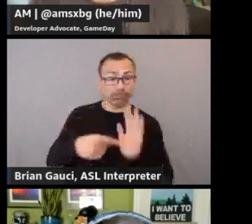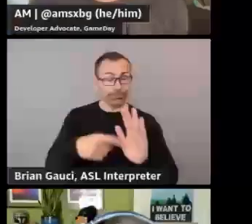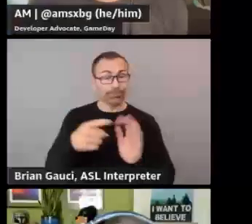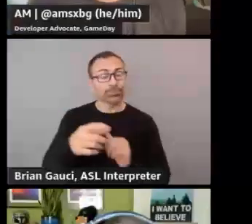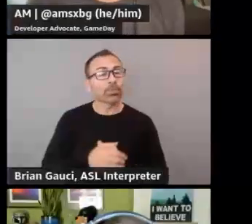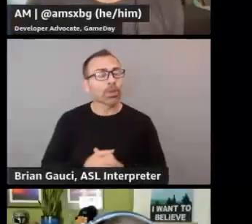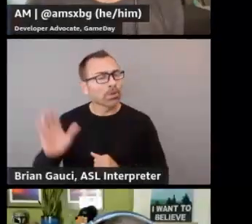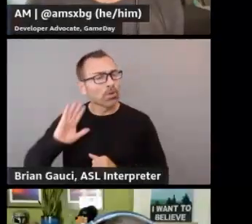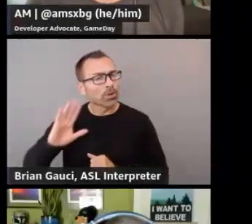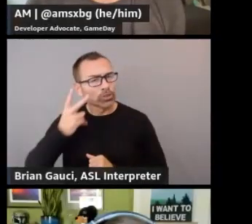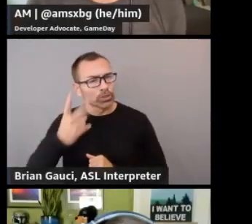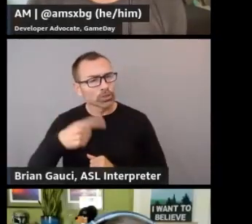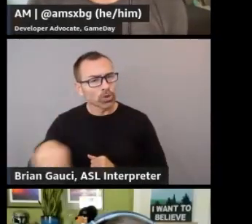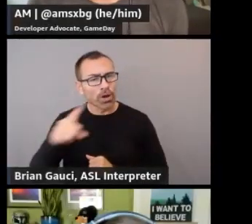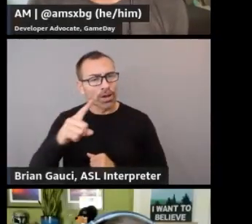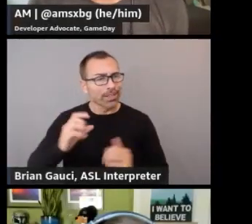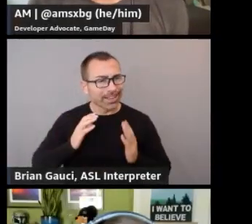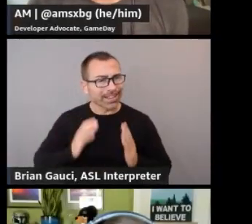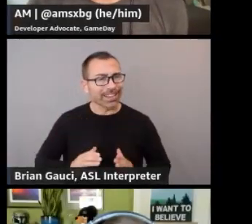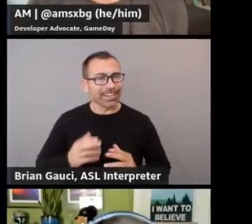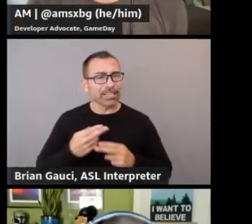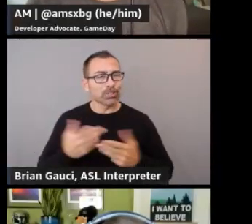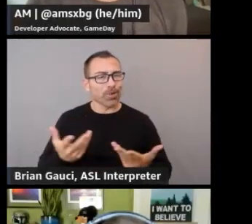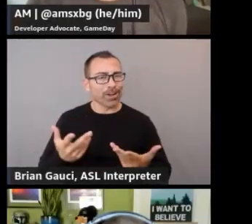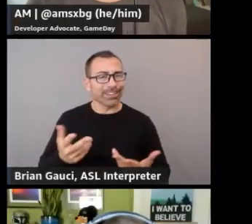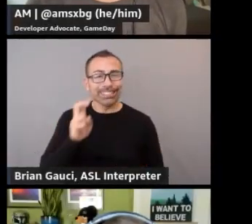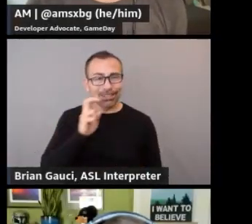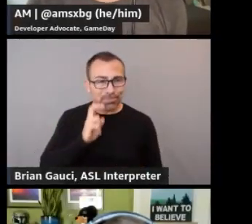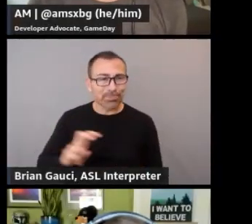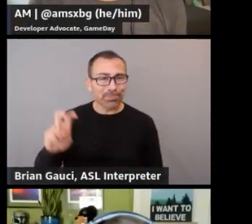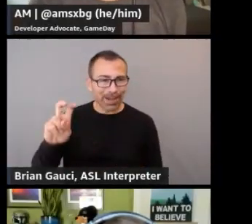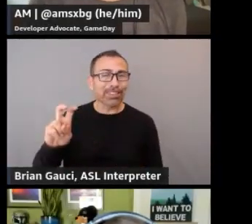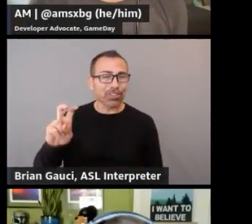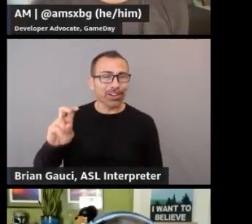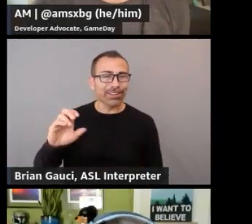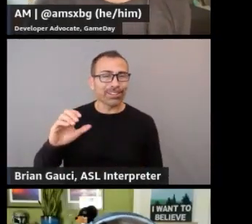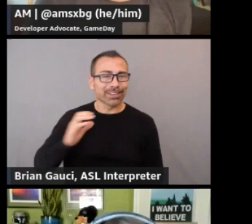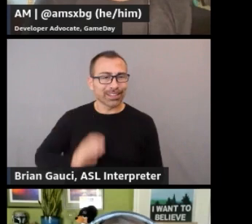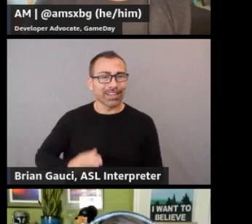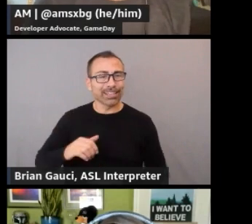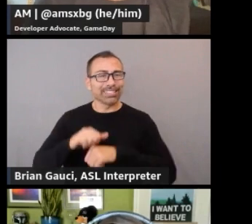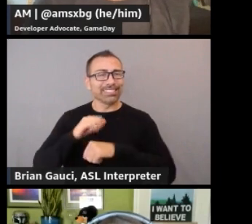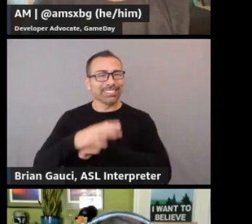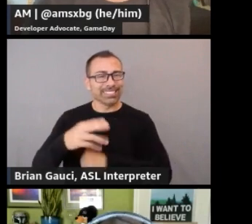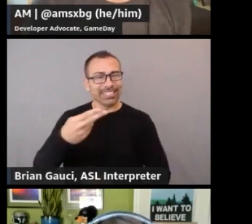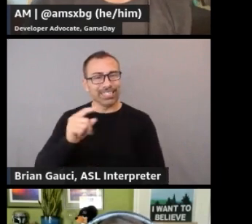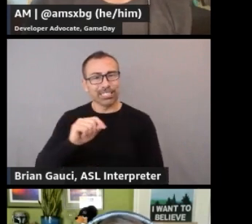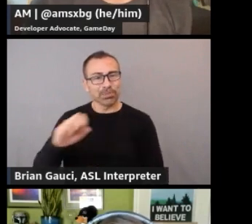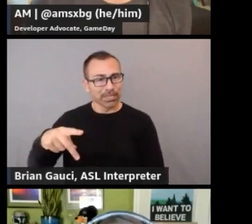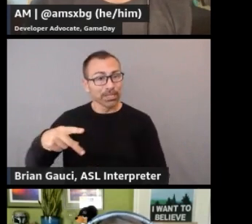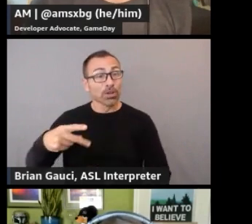demo, the client is a little Python client that's sending HTTP requests to the server. So I'm going to start that up.